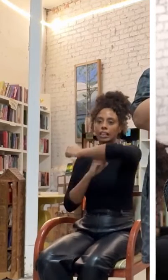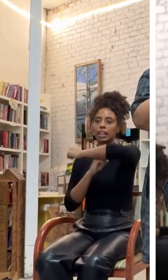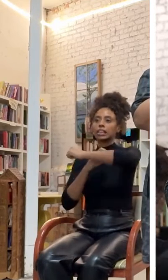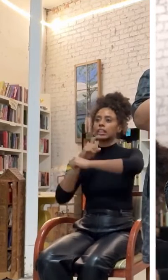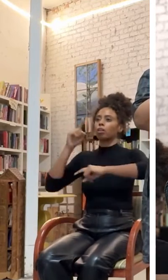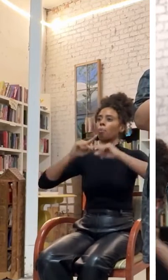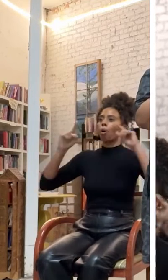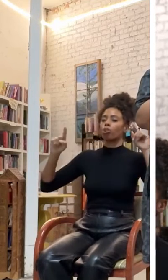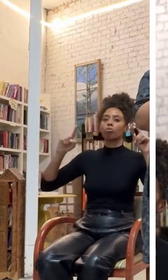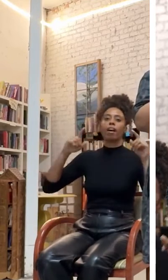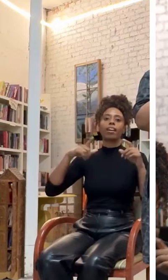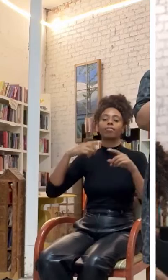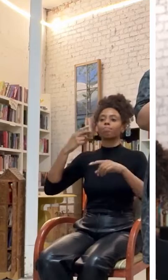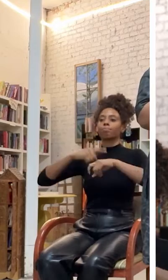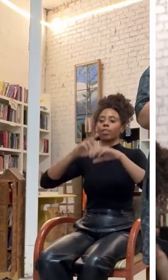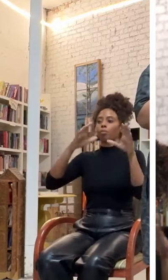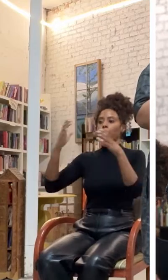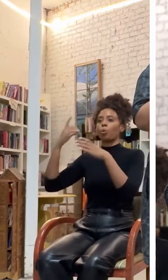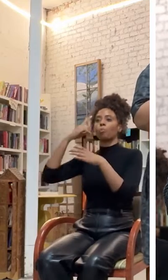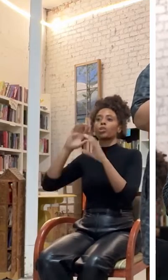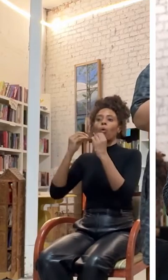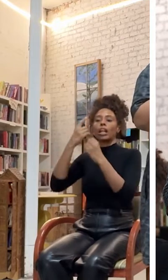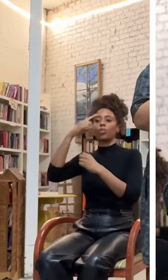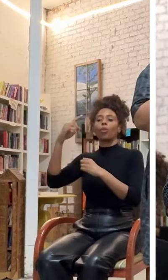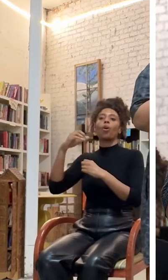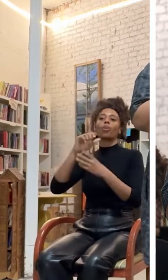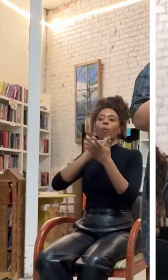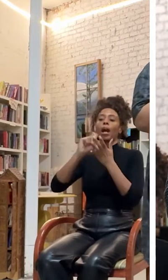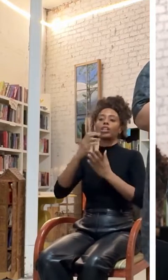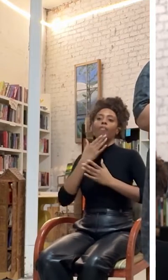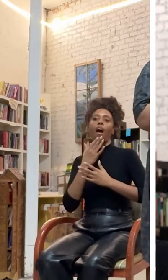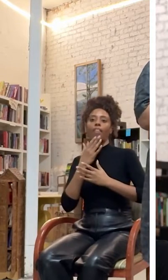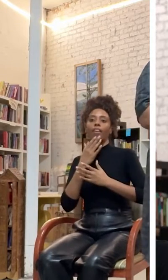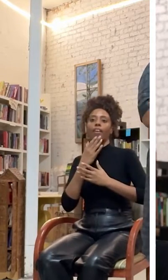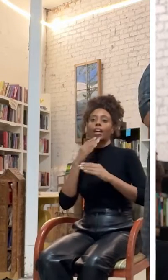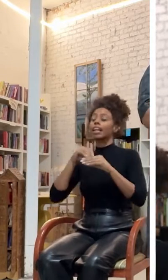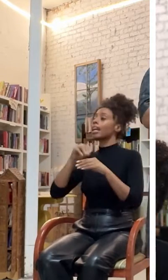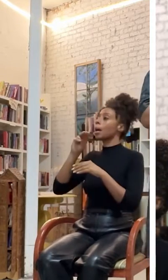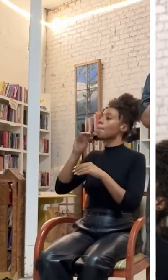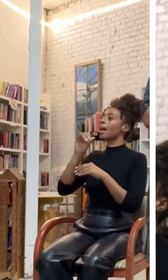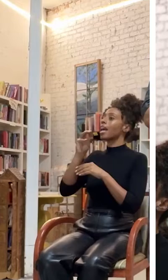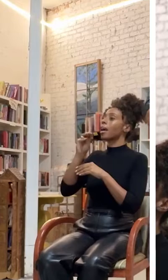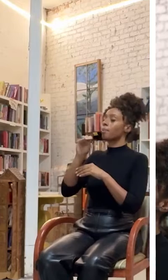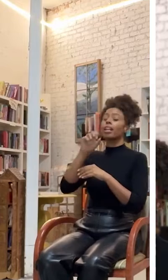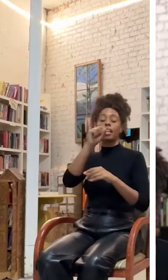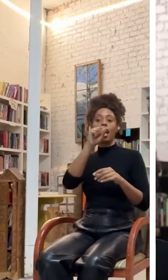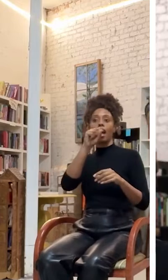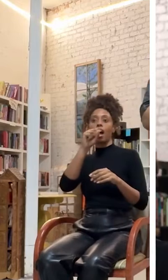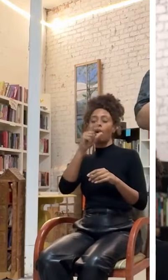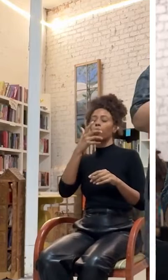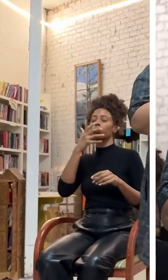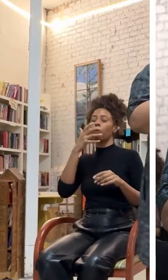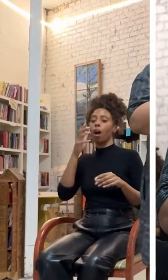writing organization for writers of color. And so Kleaver, yeah, it was in Miami. It was so freaking